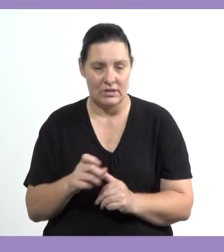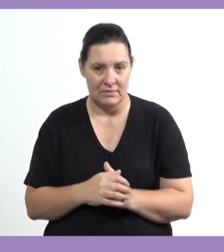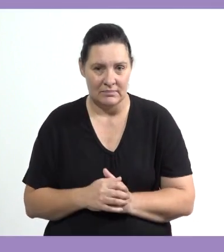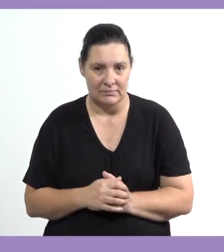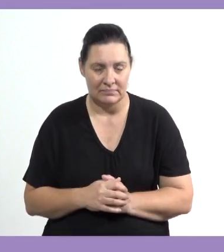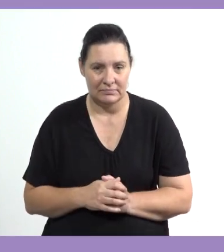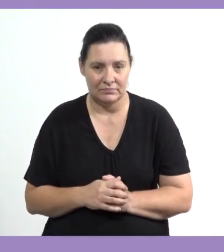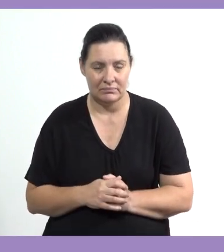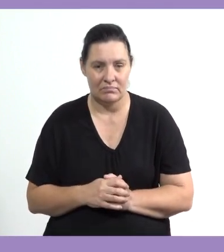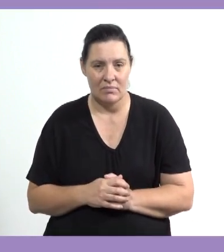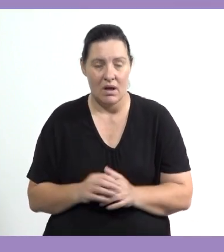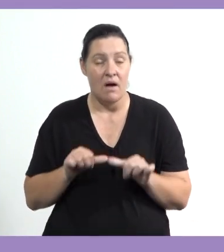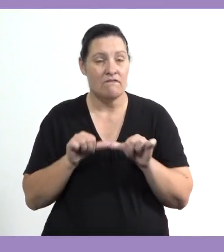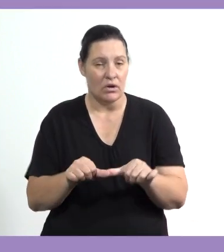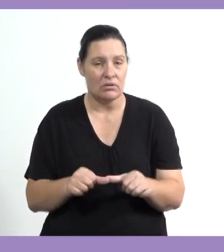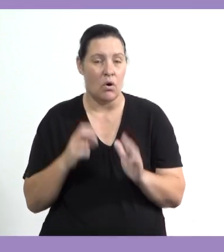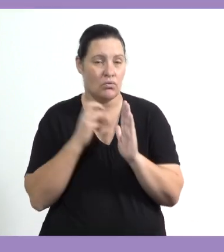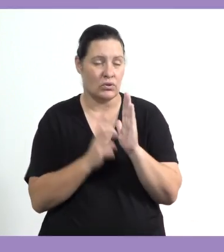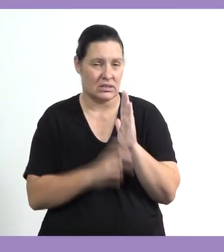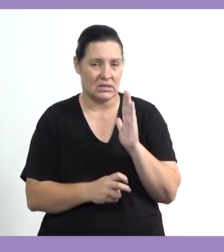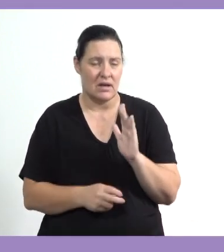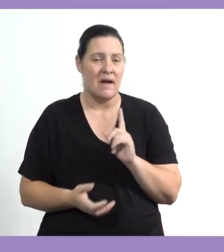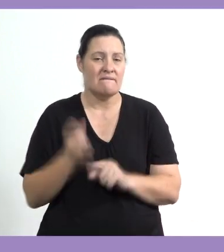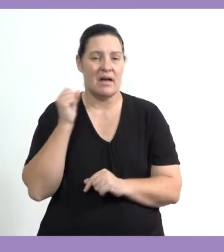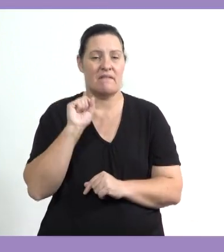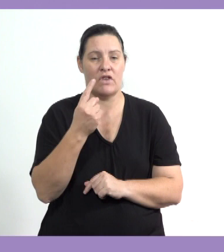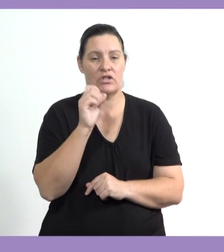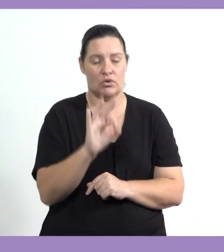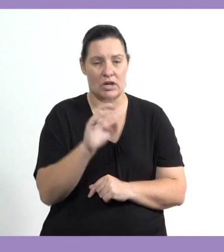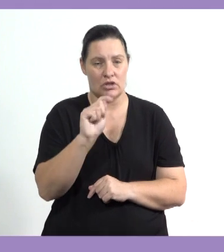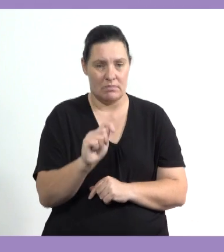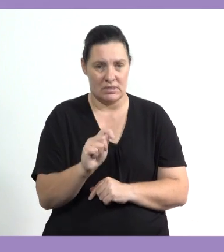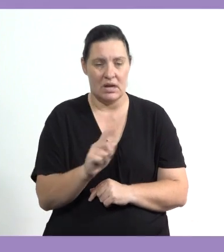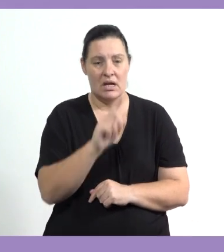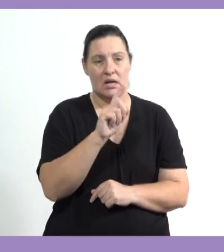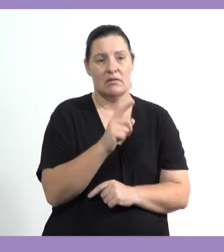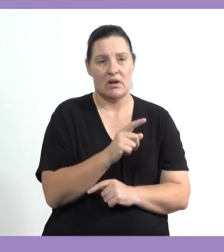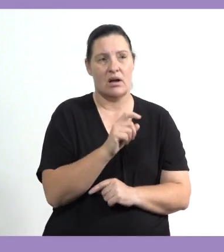question. Now, given the following algebraic rule, find the first 3 terms, that